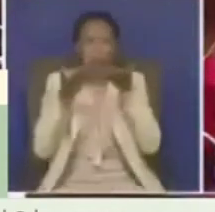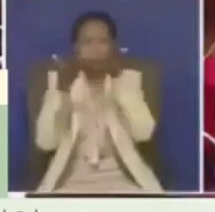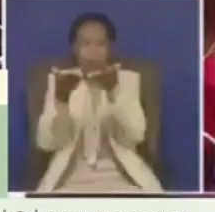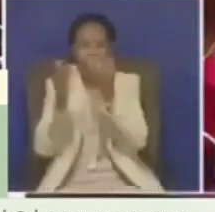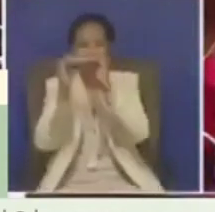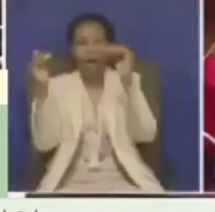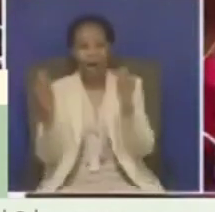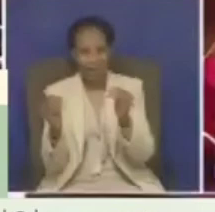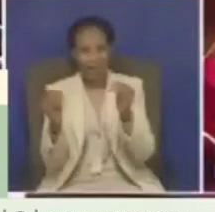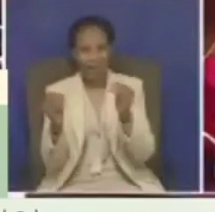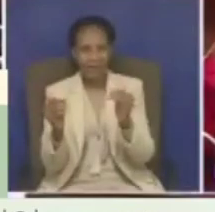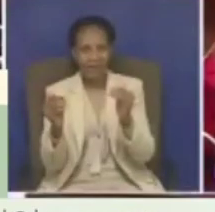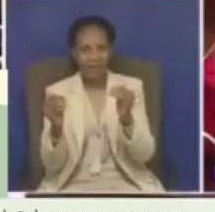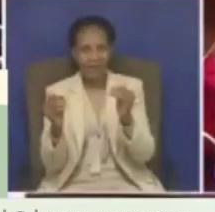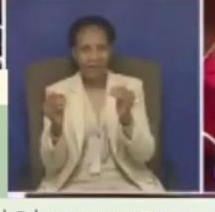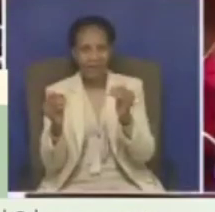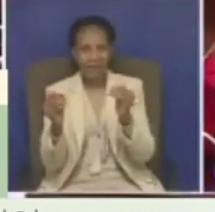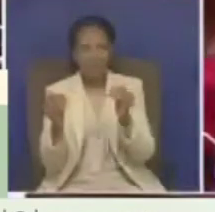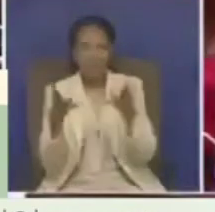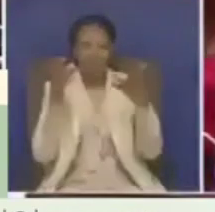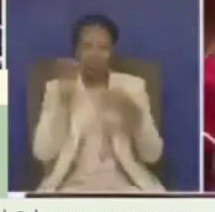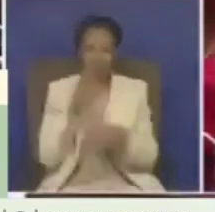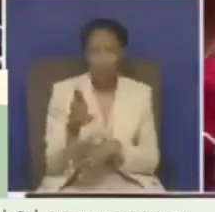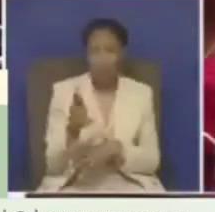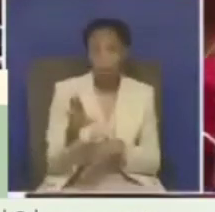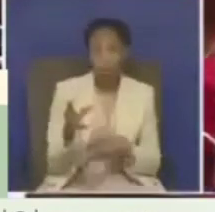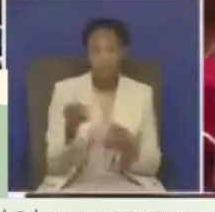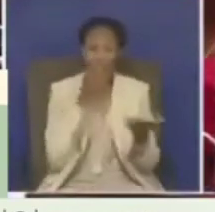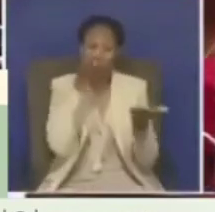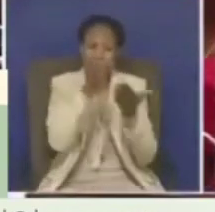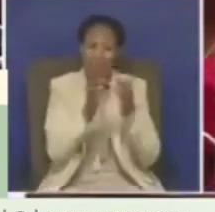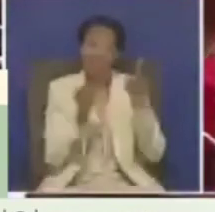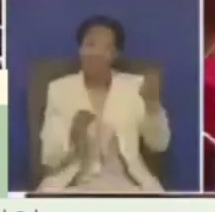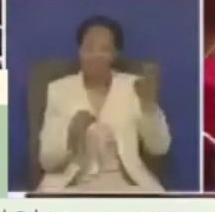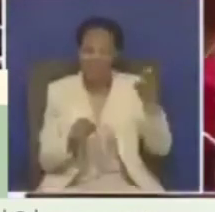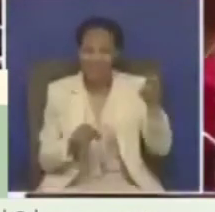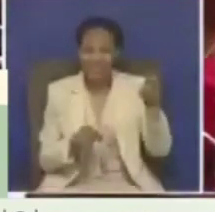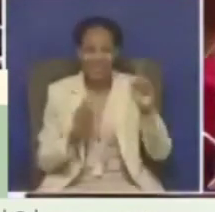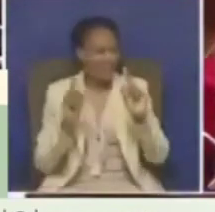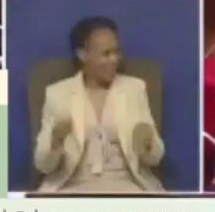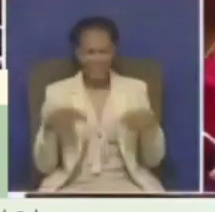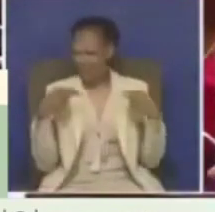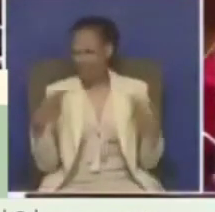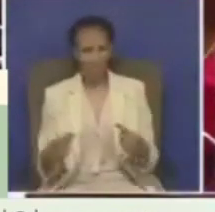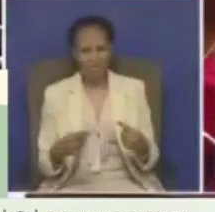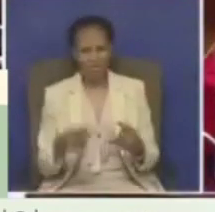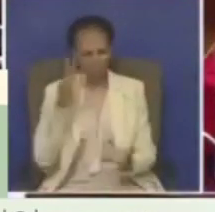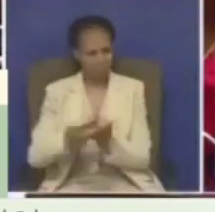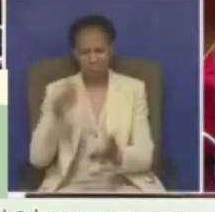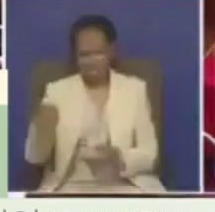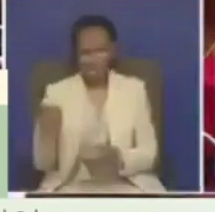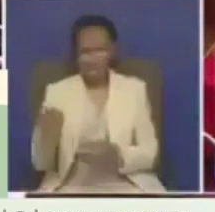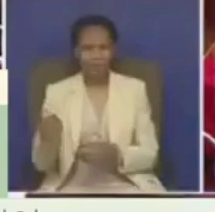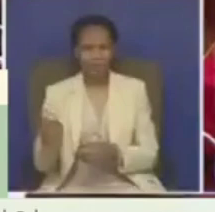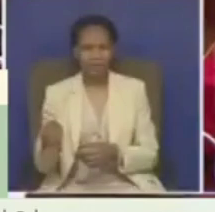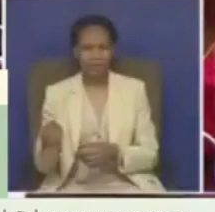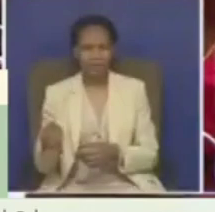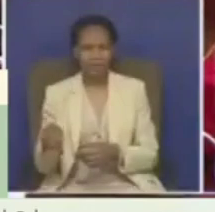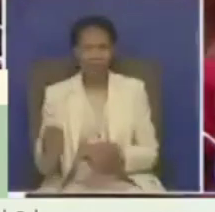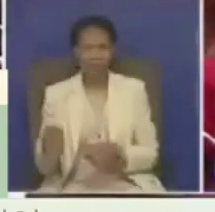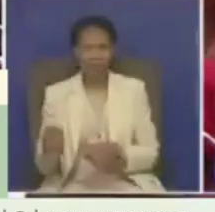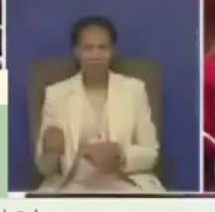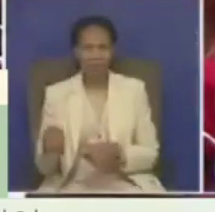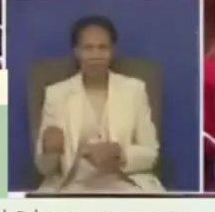merits as a specific issue. So the proposal cannot stand in the House. It is a fundamental